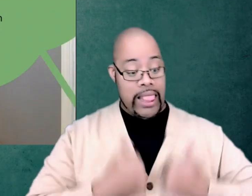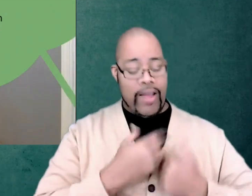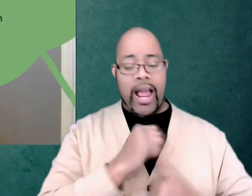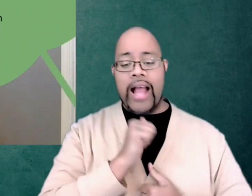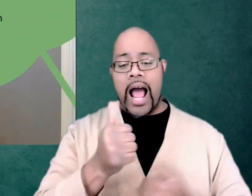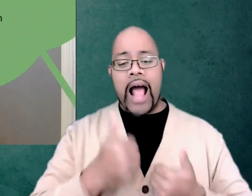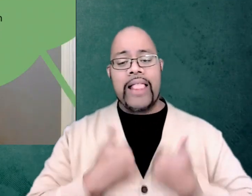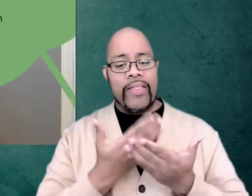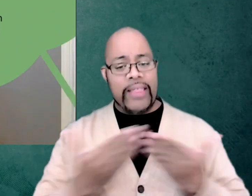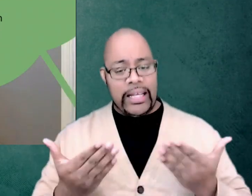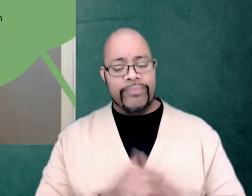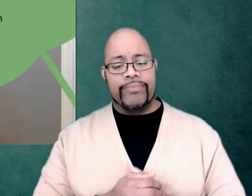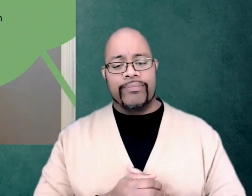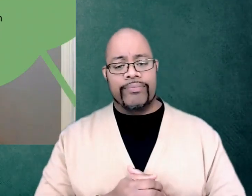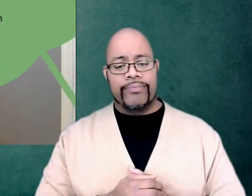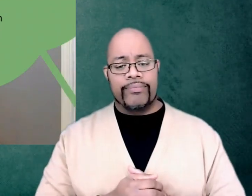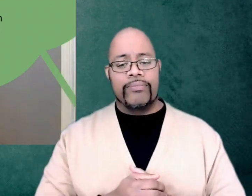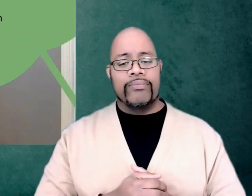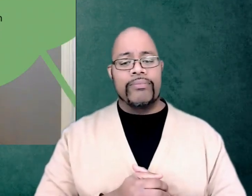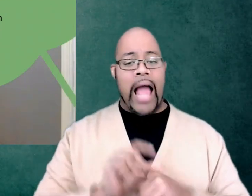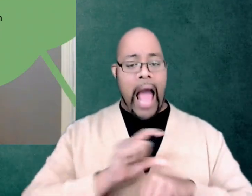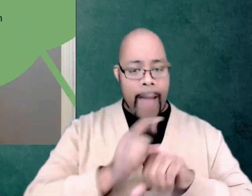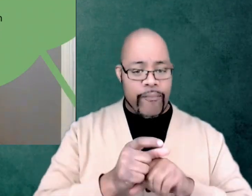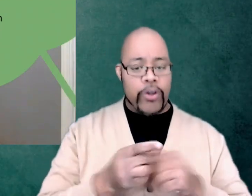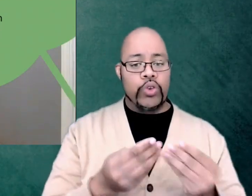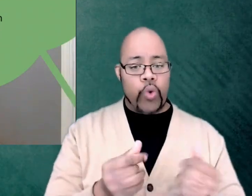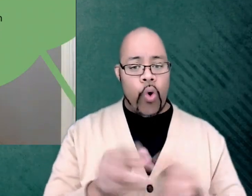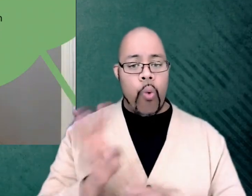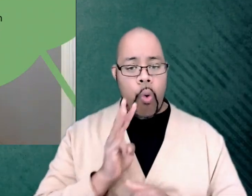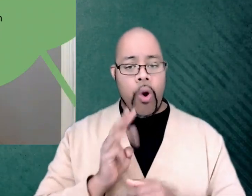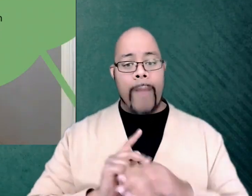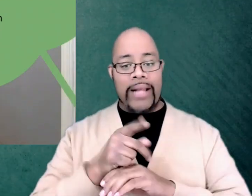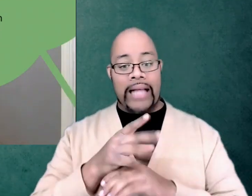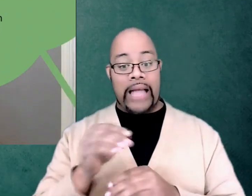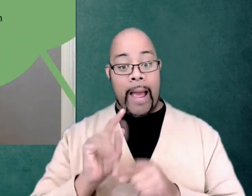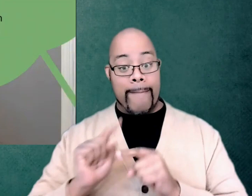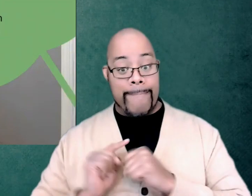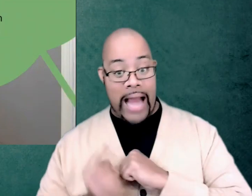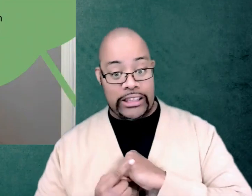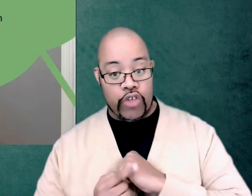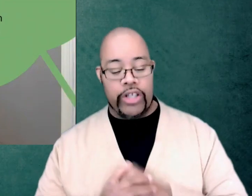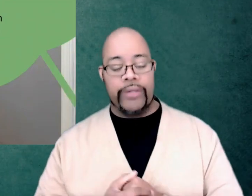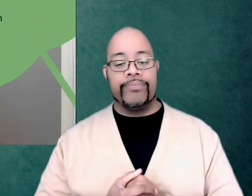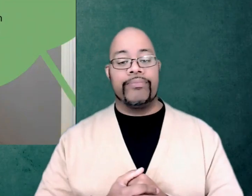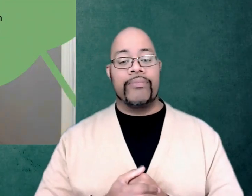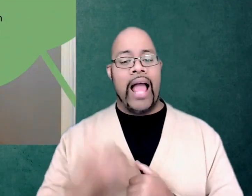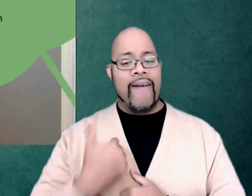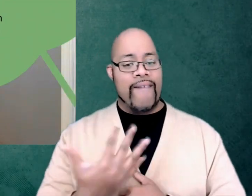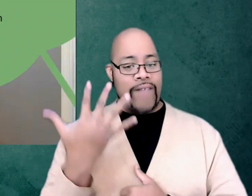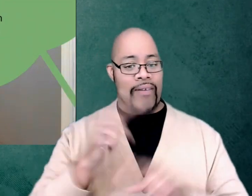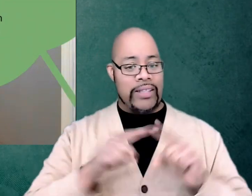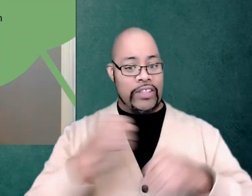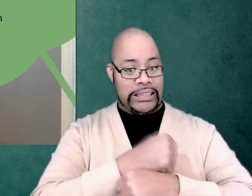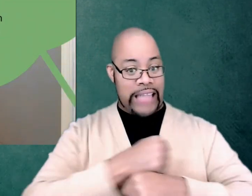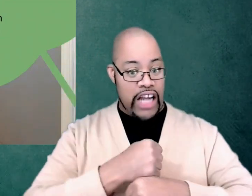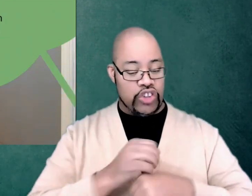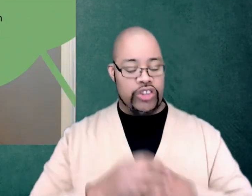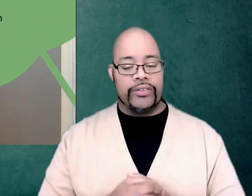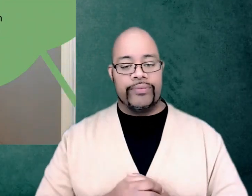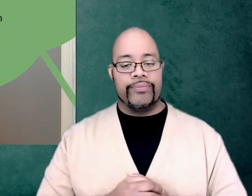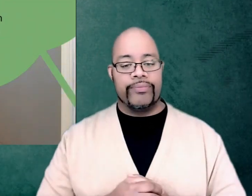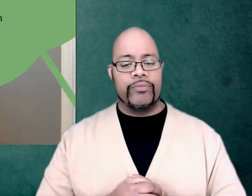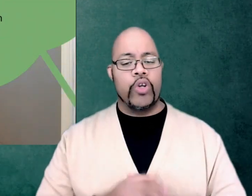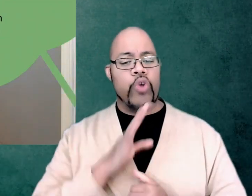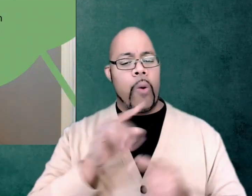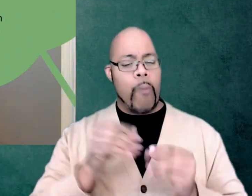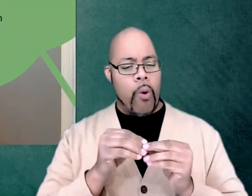and non-living things, the atmosphere, soil, water, plants, animals, and bacteria. Now, there are 5 different stages of the nitrogen